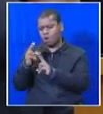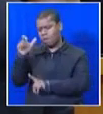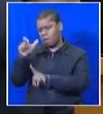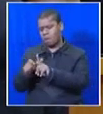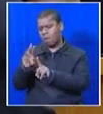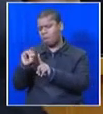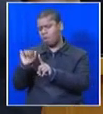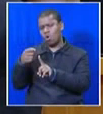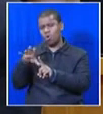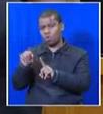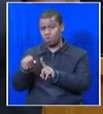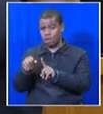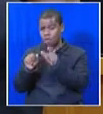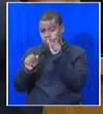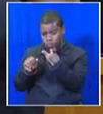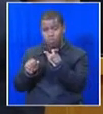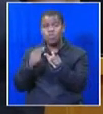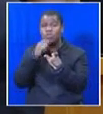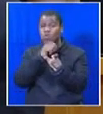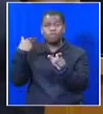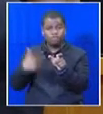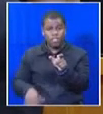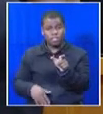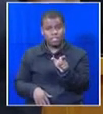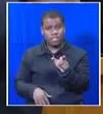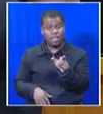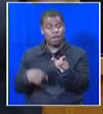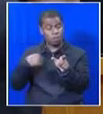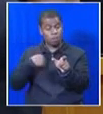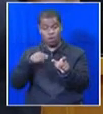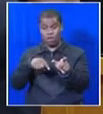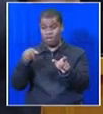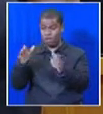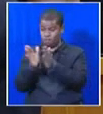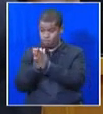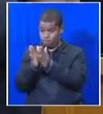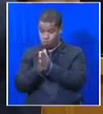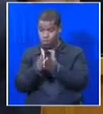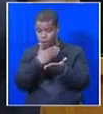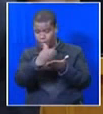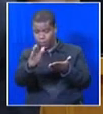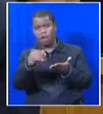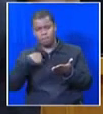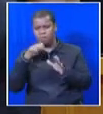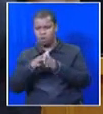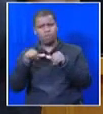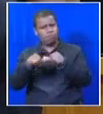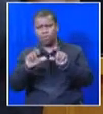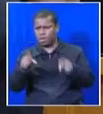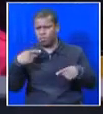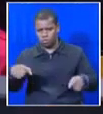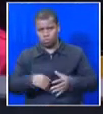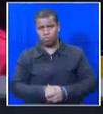word. And if you allow it to now go without asking him to withdraw it, it becomes part of the precedent that that's an acceptable term in the